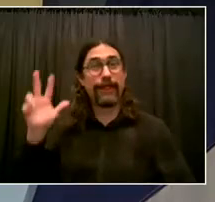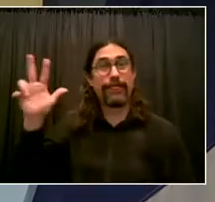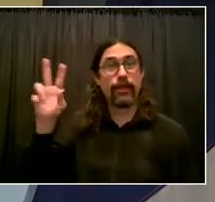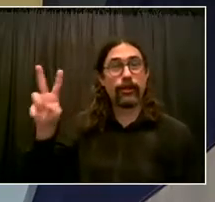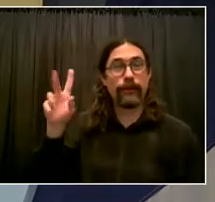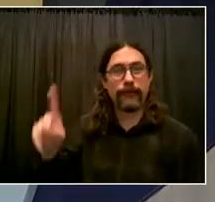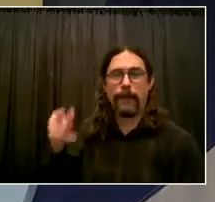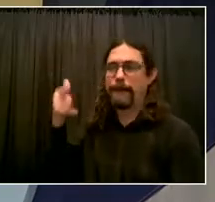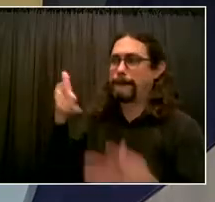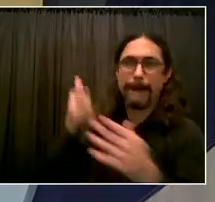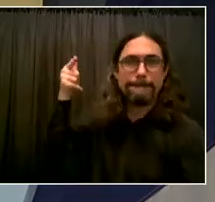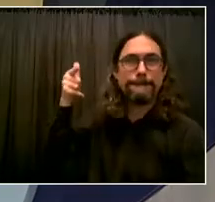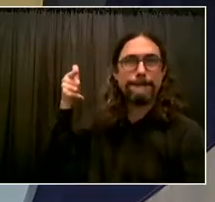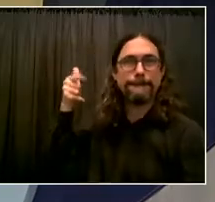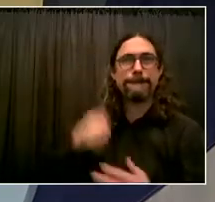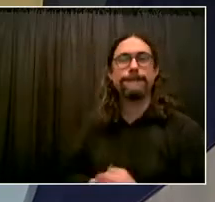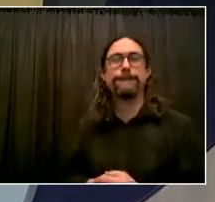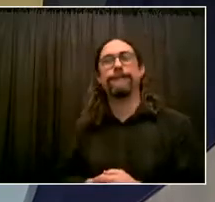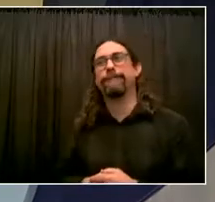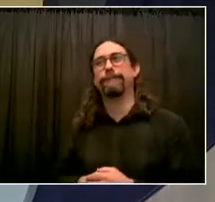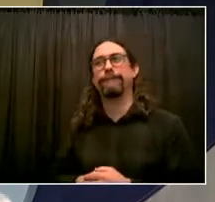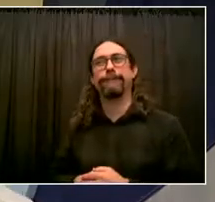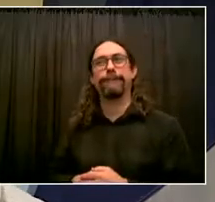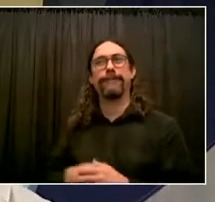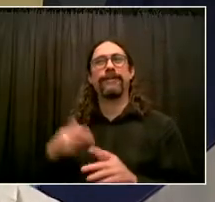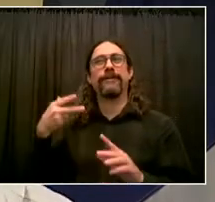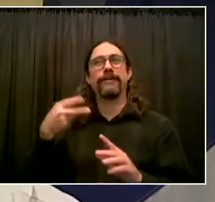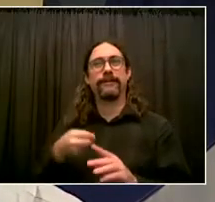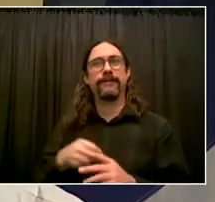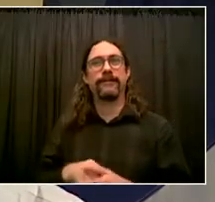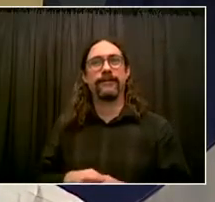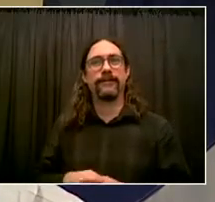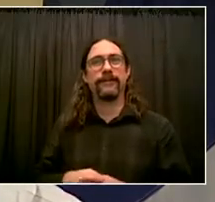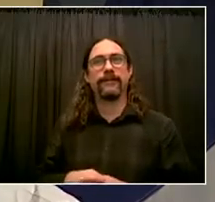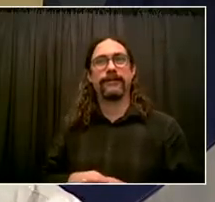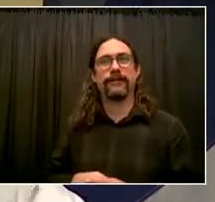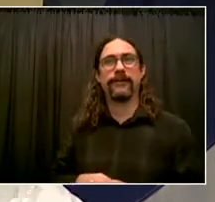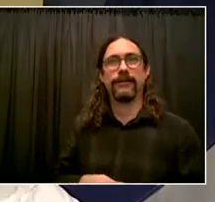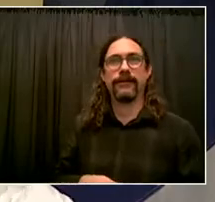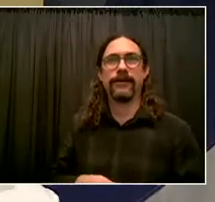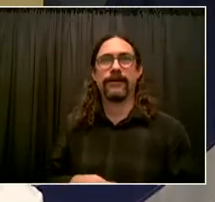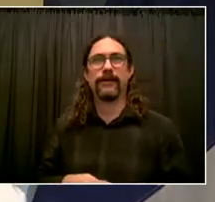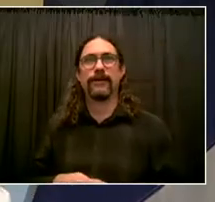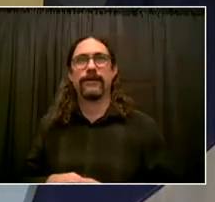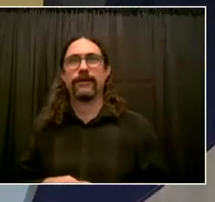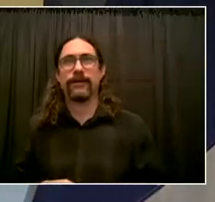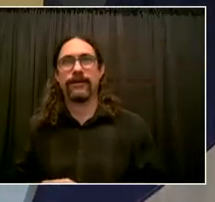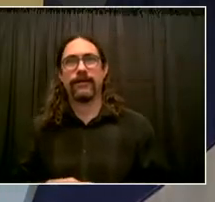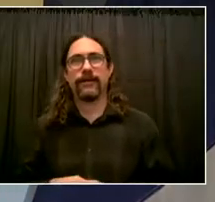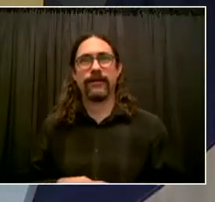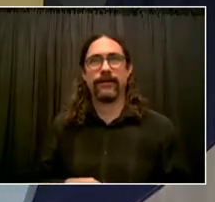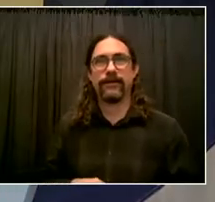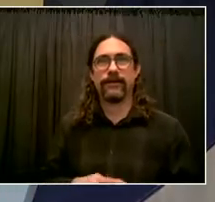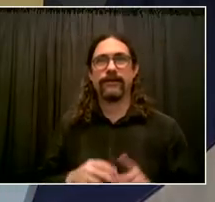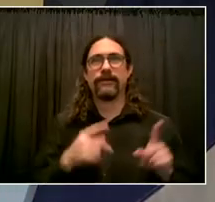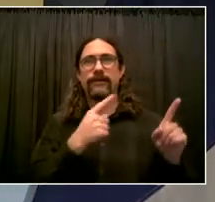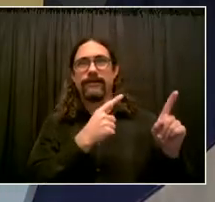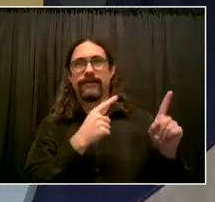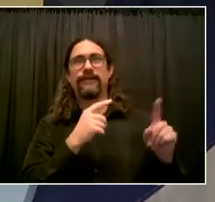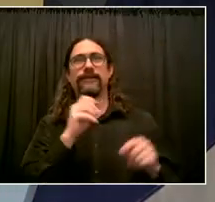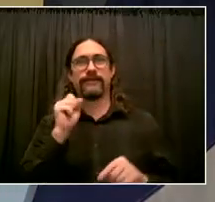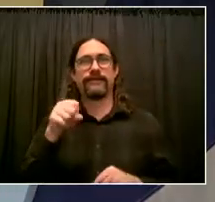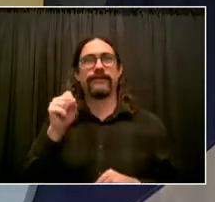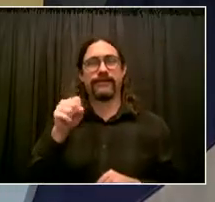At some point, Dave will administer the Moderna booster. I know it's live TV, and you know these precious seconds are passing